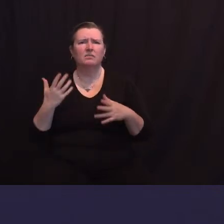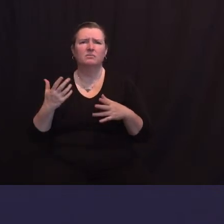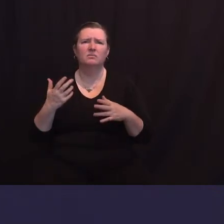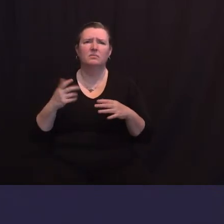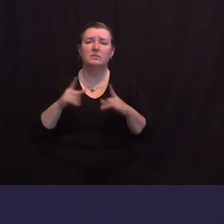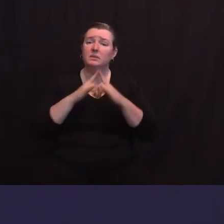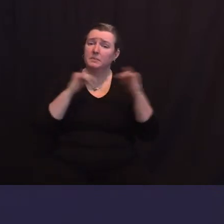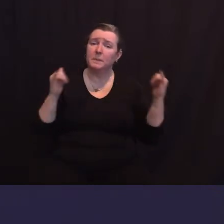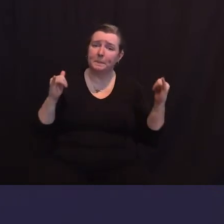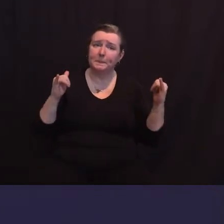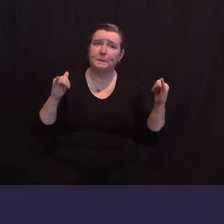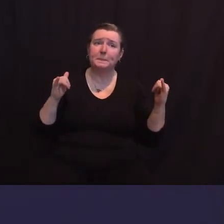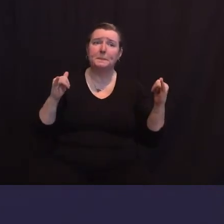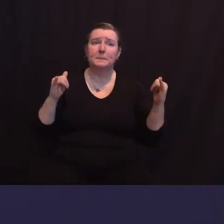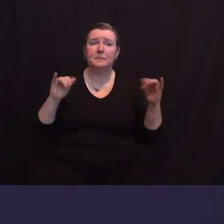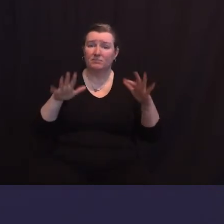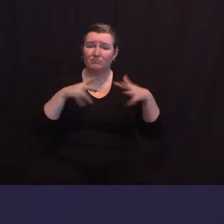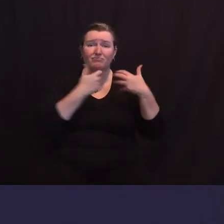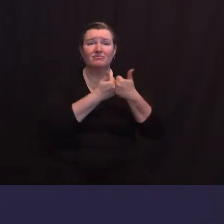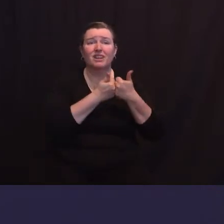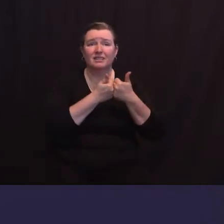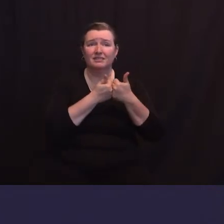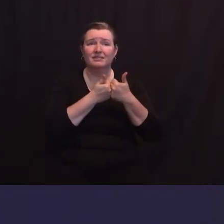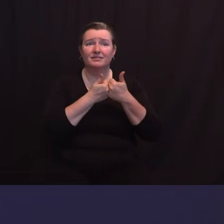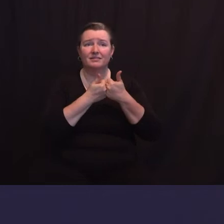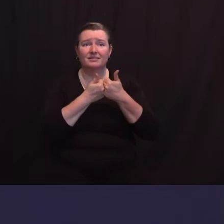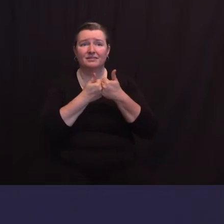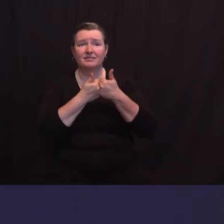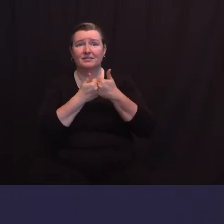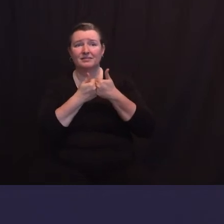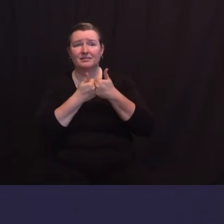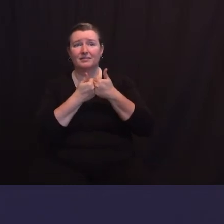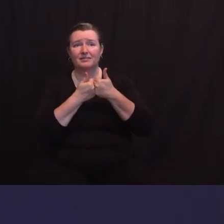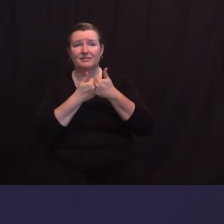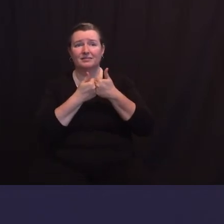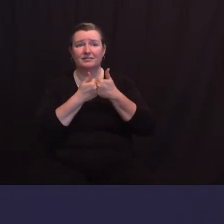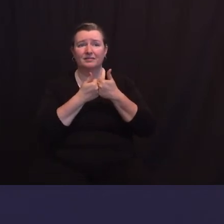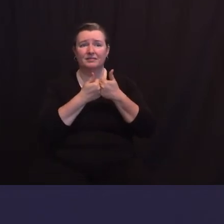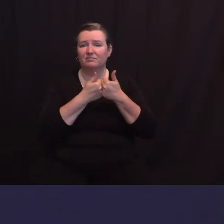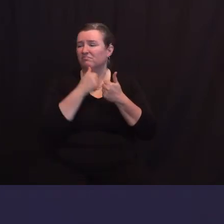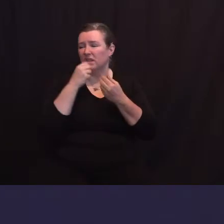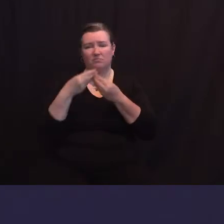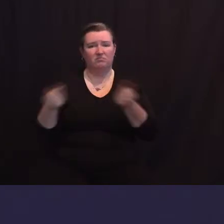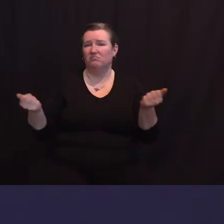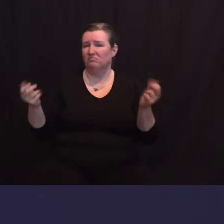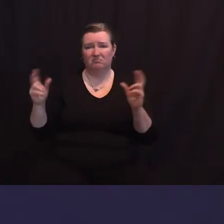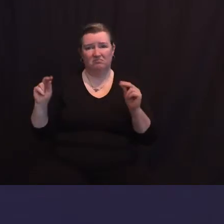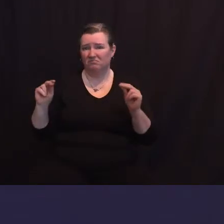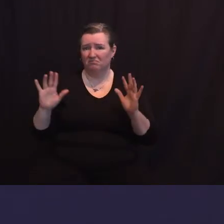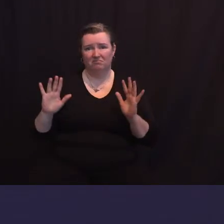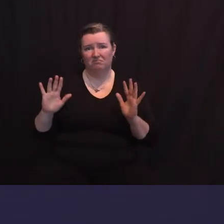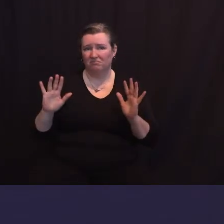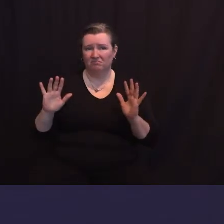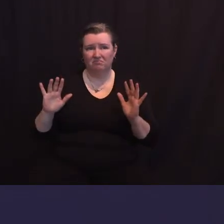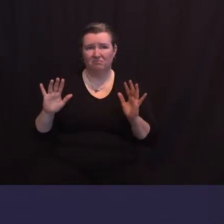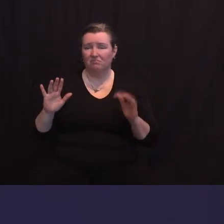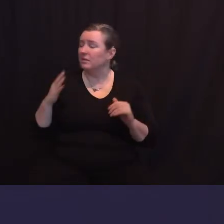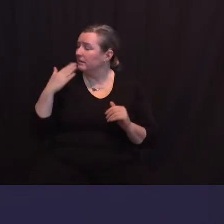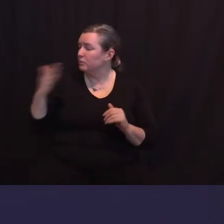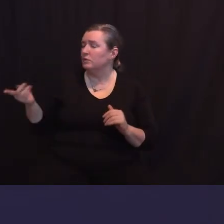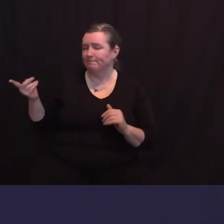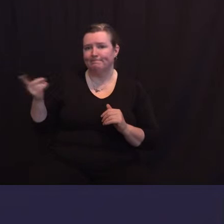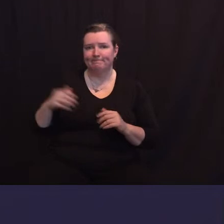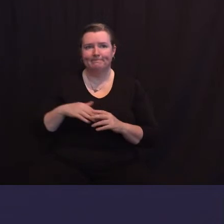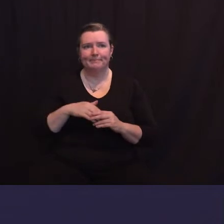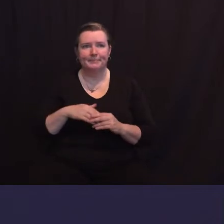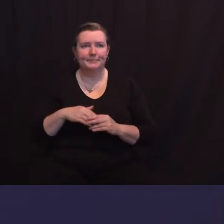months ago, they've not all miraculously gone away. So thank you for pointing that out. Pat, as I mentioned earlier, the weather's